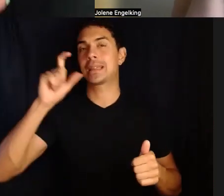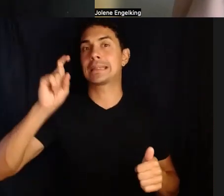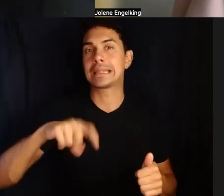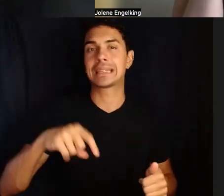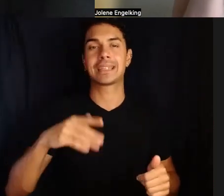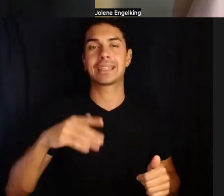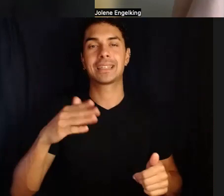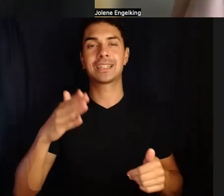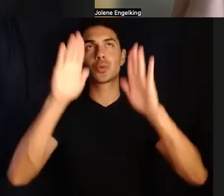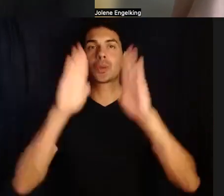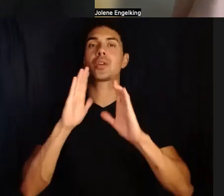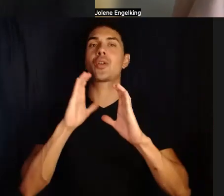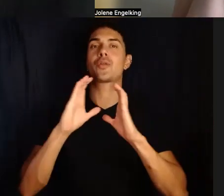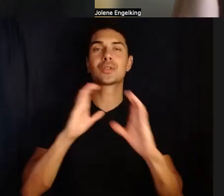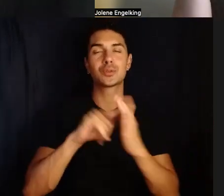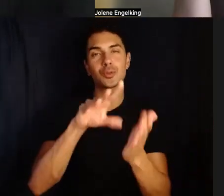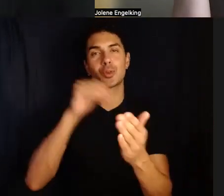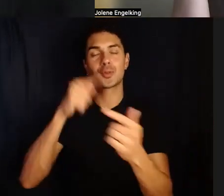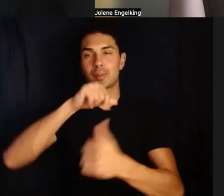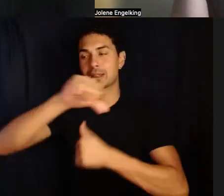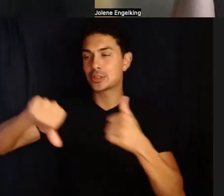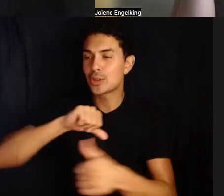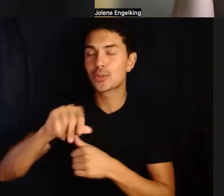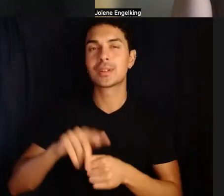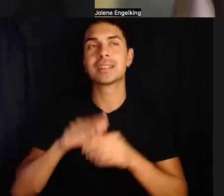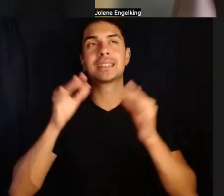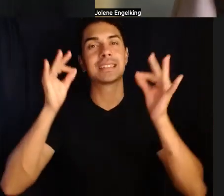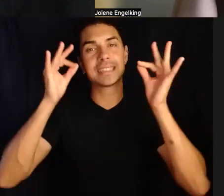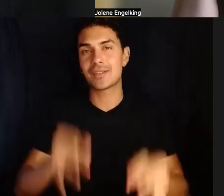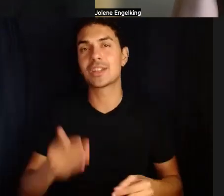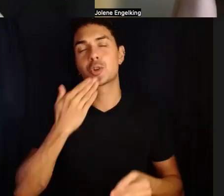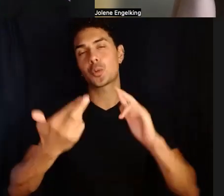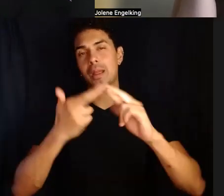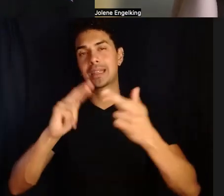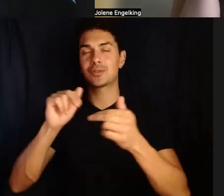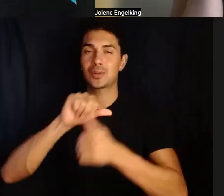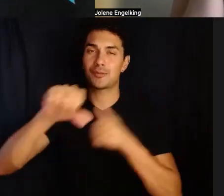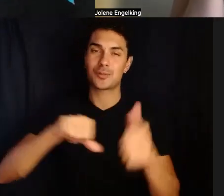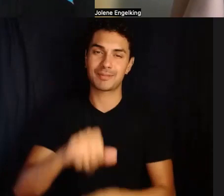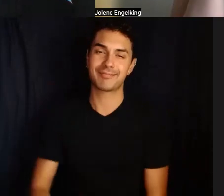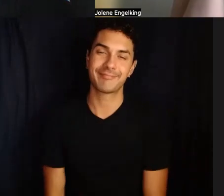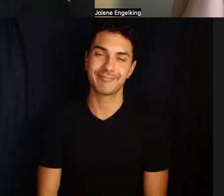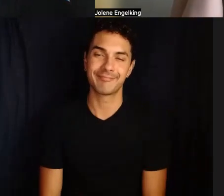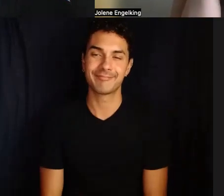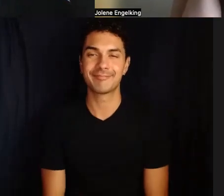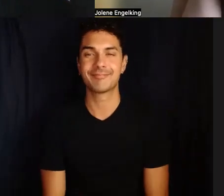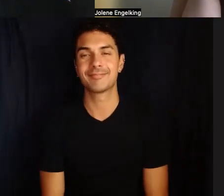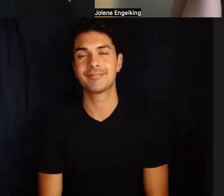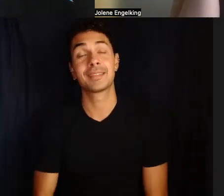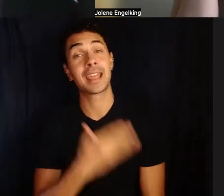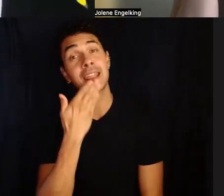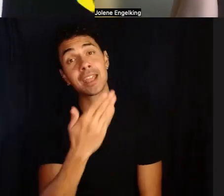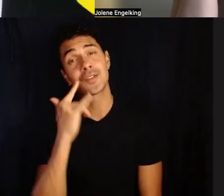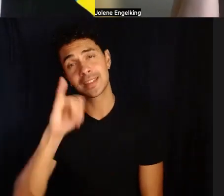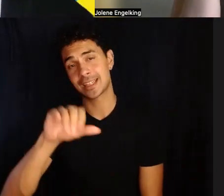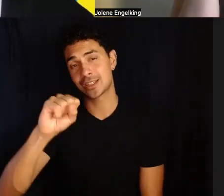just great conversation, right? To learn from each other and definitely be a good relative to everyone as well. Thank you for that,